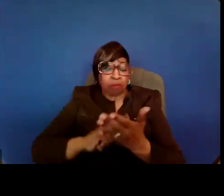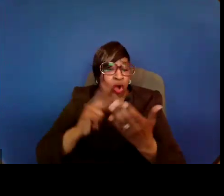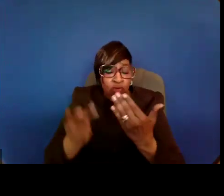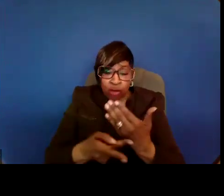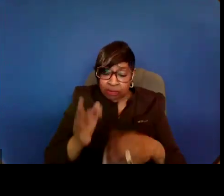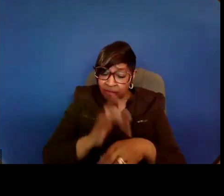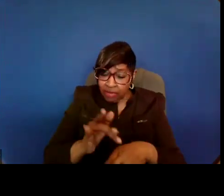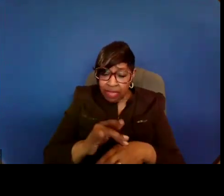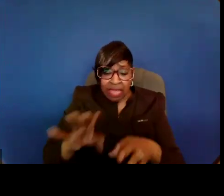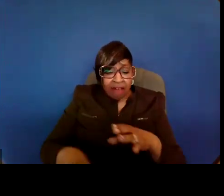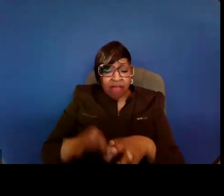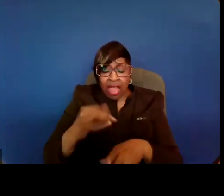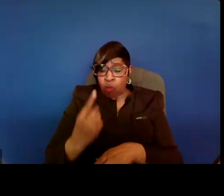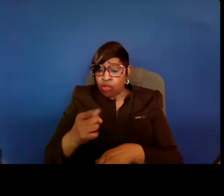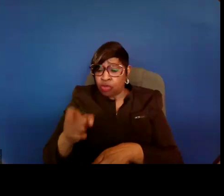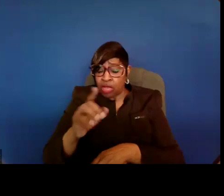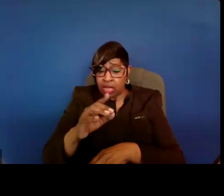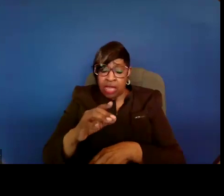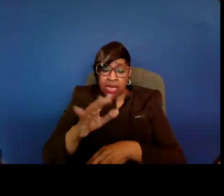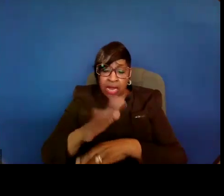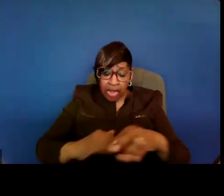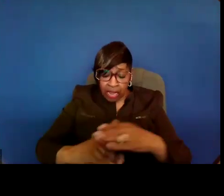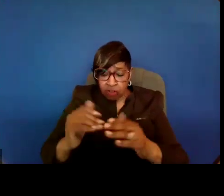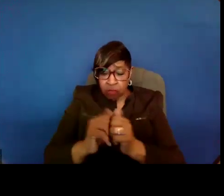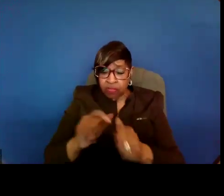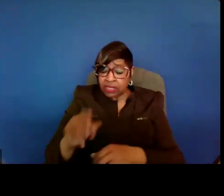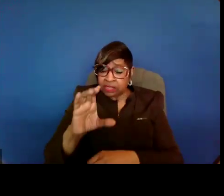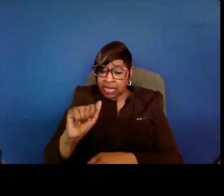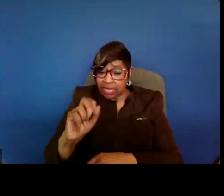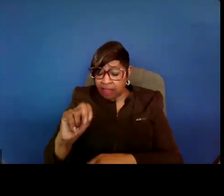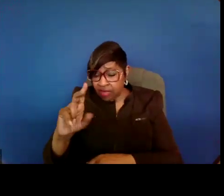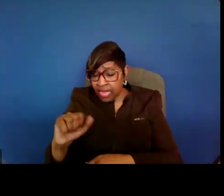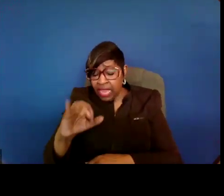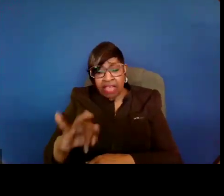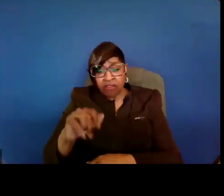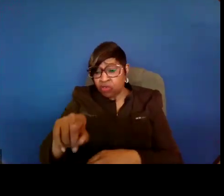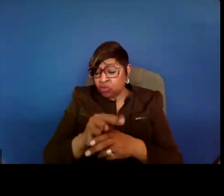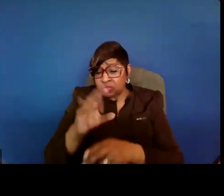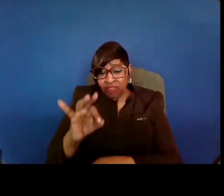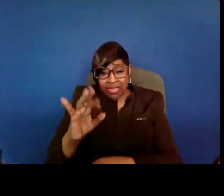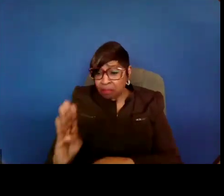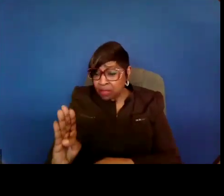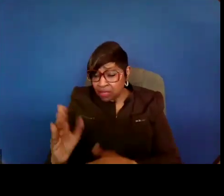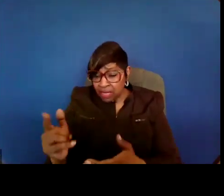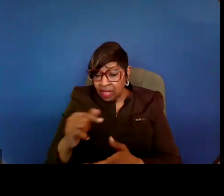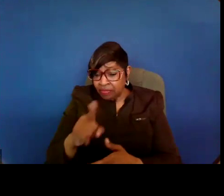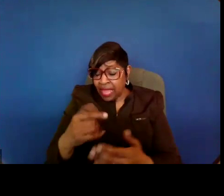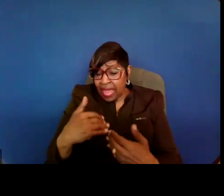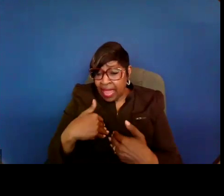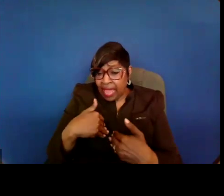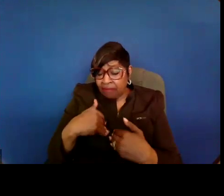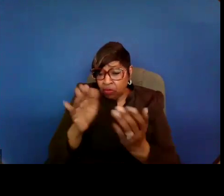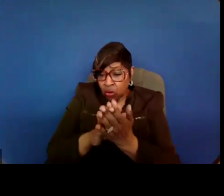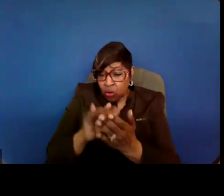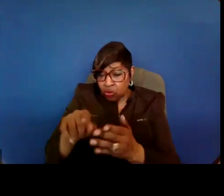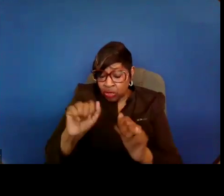Find one you're comfortable with. You got Canva, CapCut. If you're a Facebook user, they actually have like an academy you can go through, and